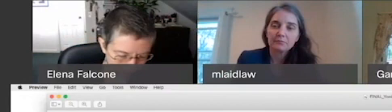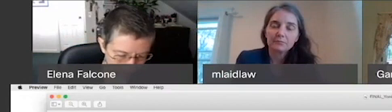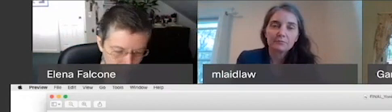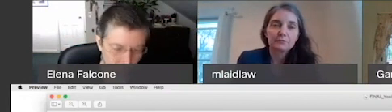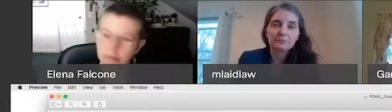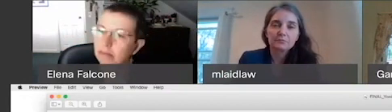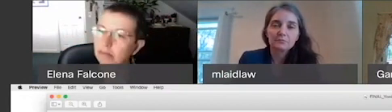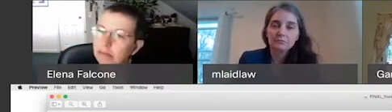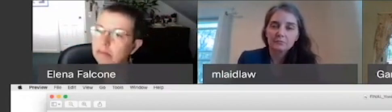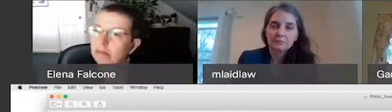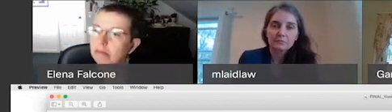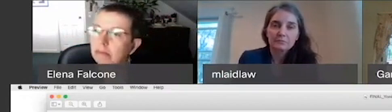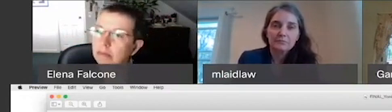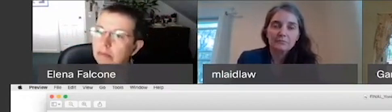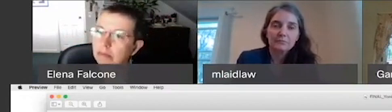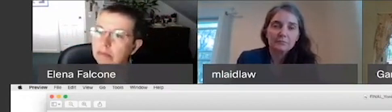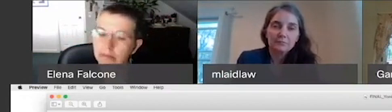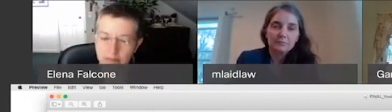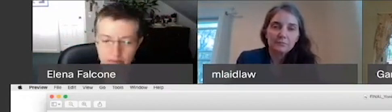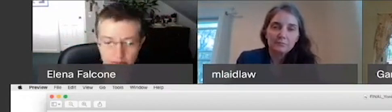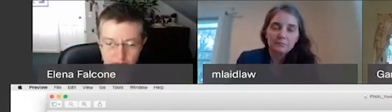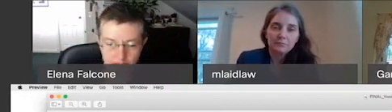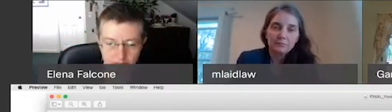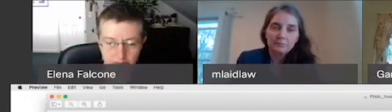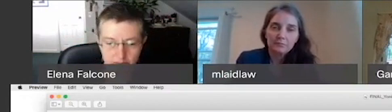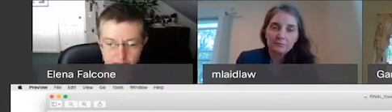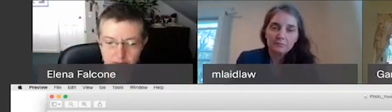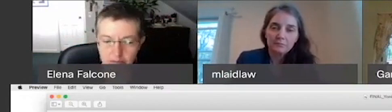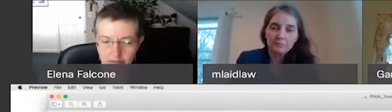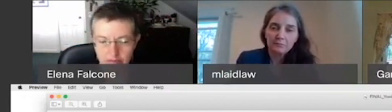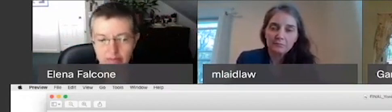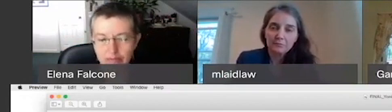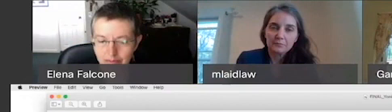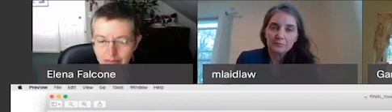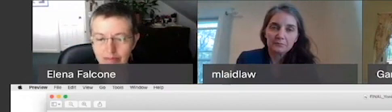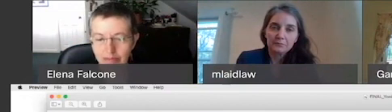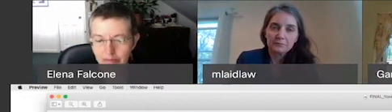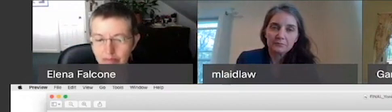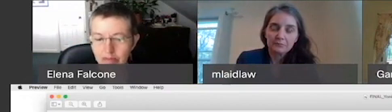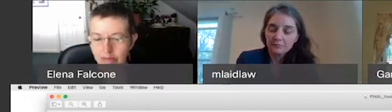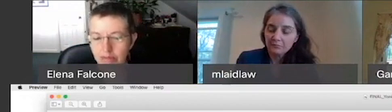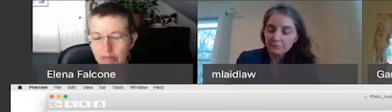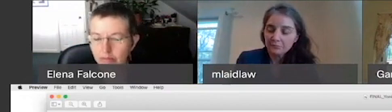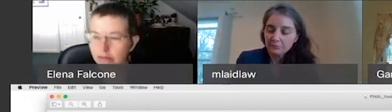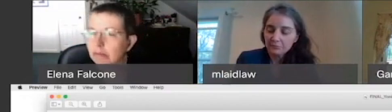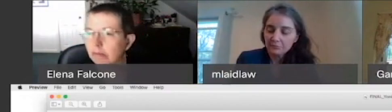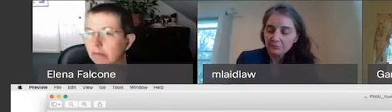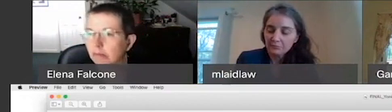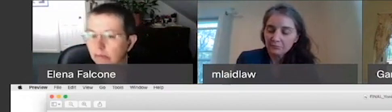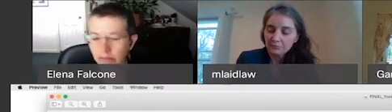Zoom Zumba and many, many, many other activities. And we're also partnering in advertising for Deroute. Deroute has